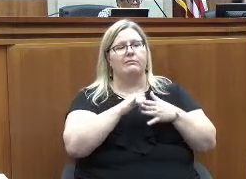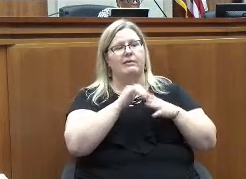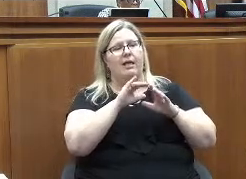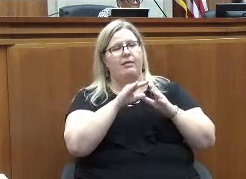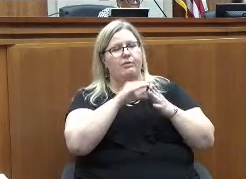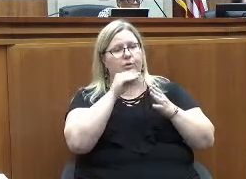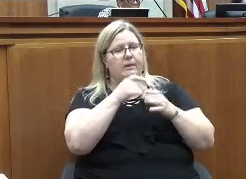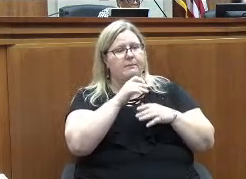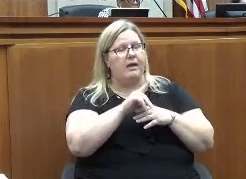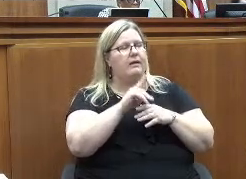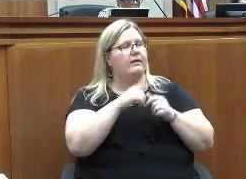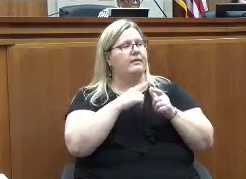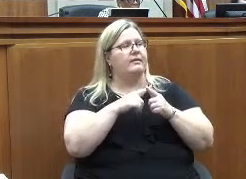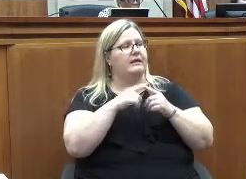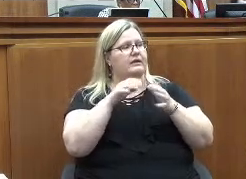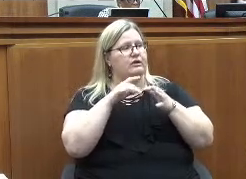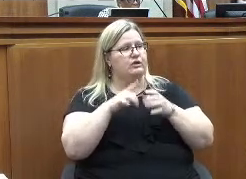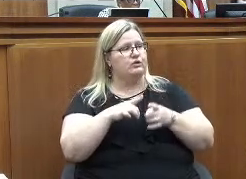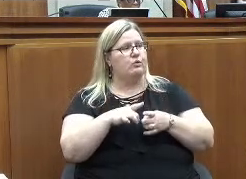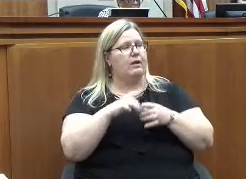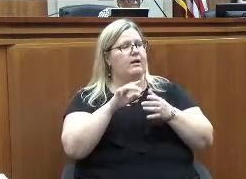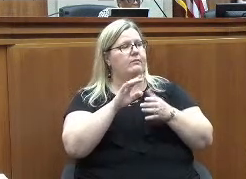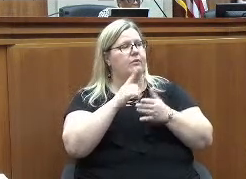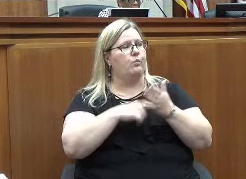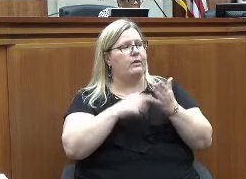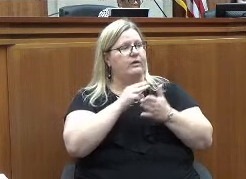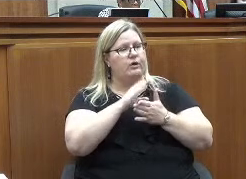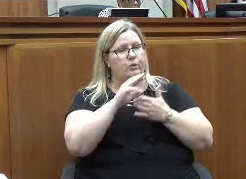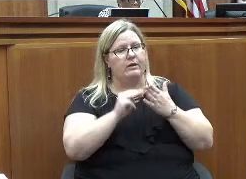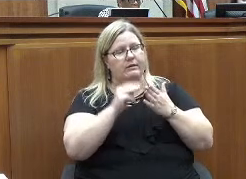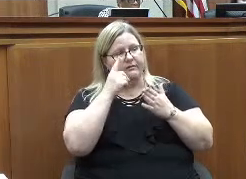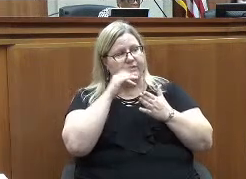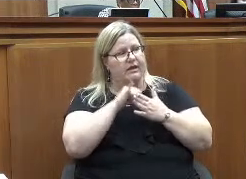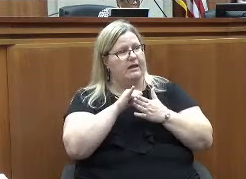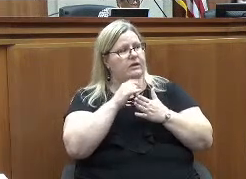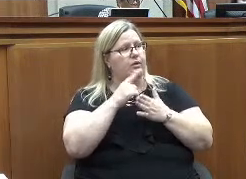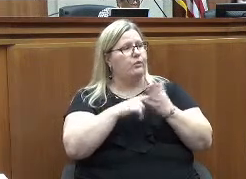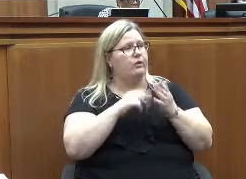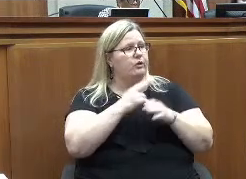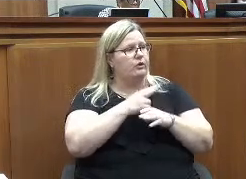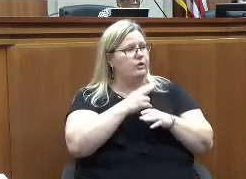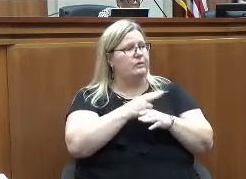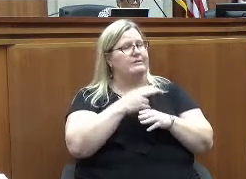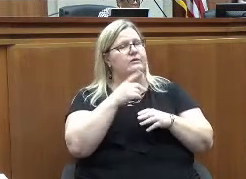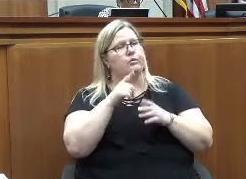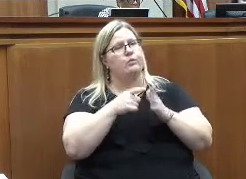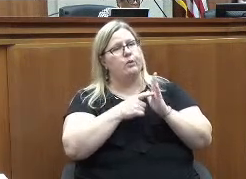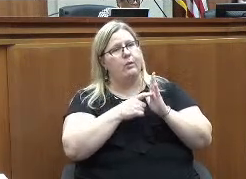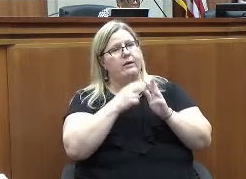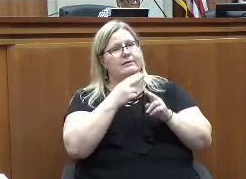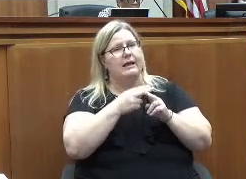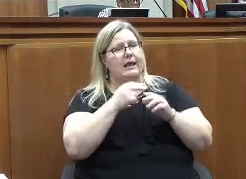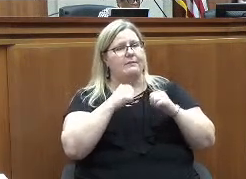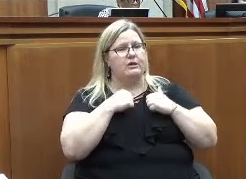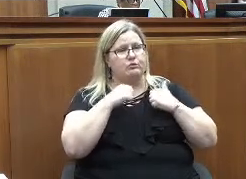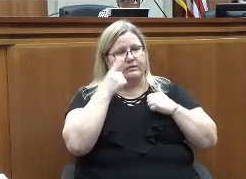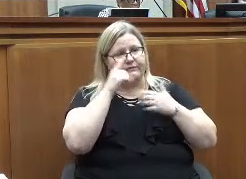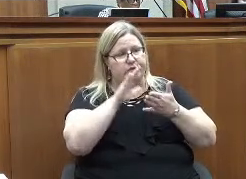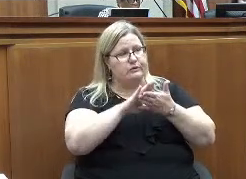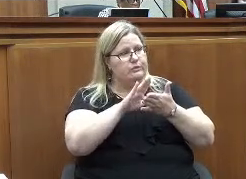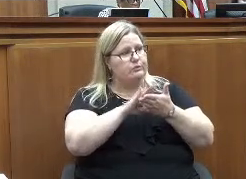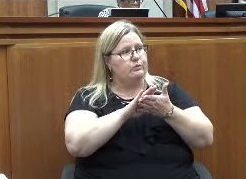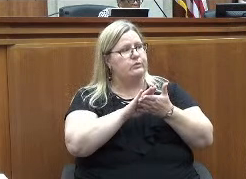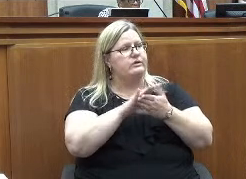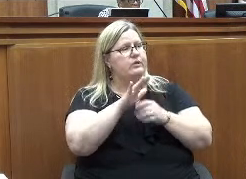Briefly describe any specialized program or curriculum that will be utilized. It requires the name and address of the schools or